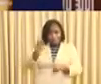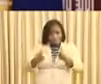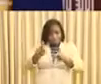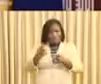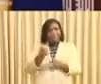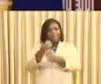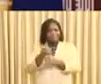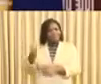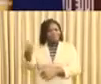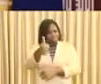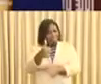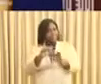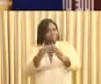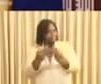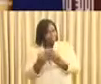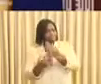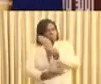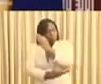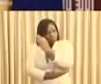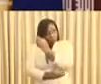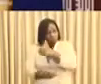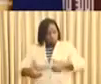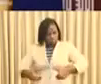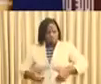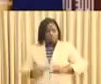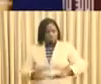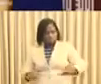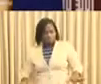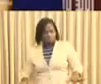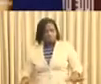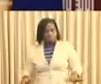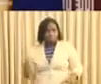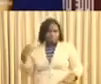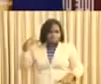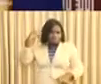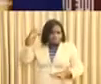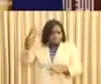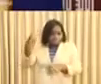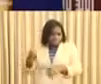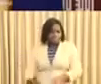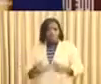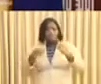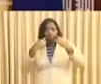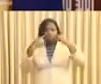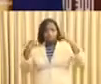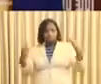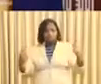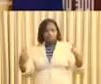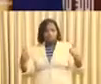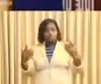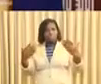and the vulnerable. Since I last spoke to you, we have completed the analysis of another